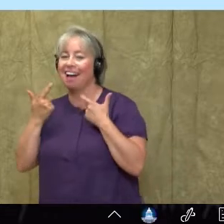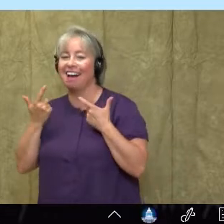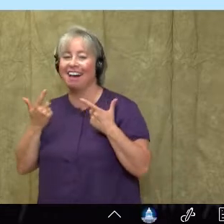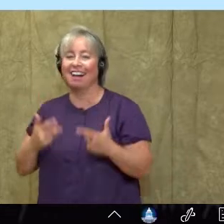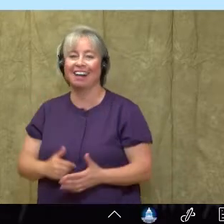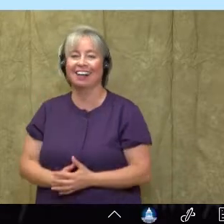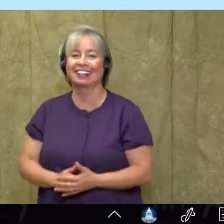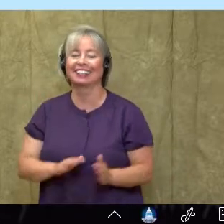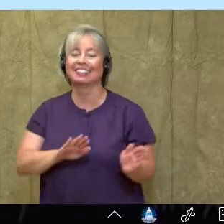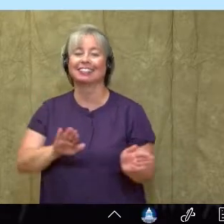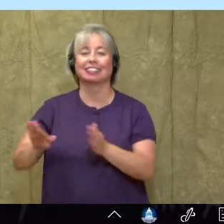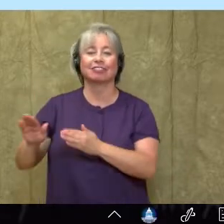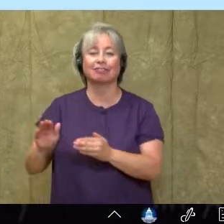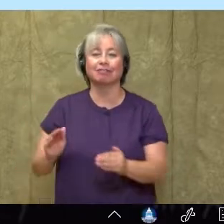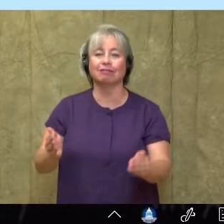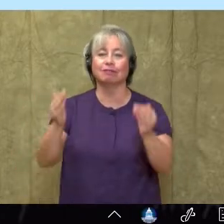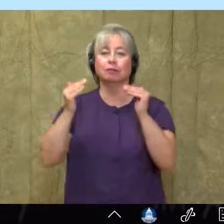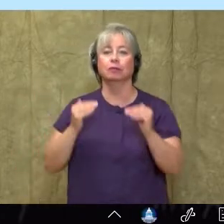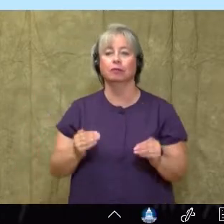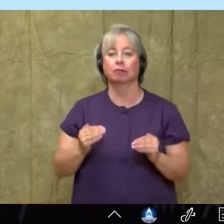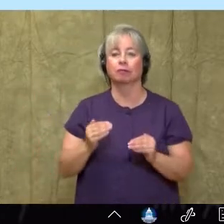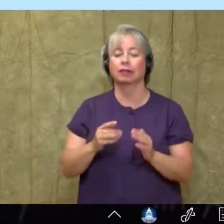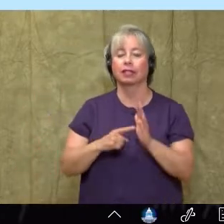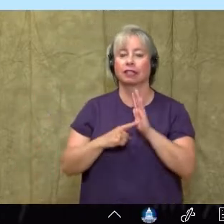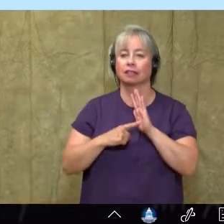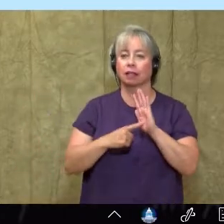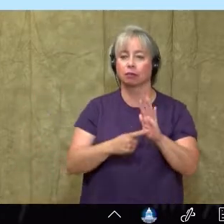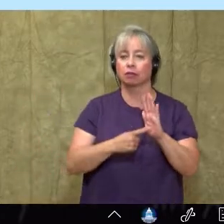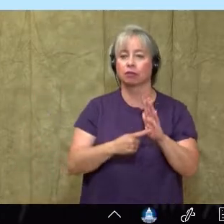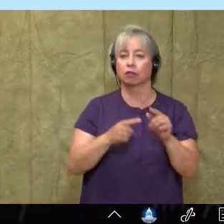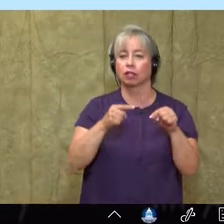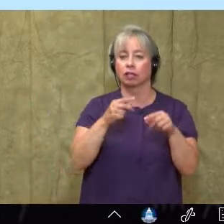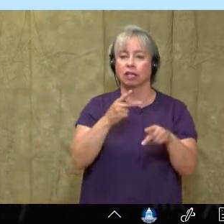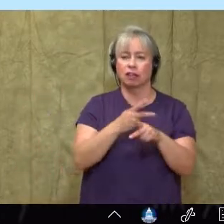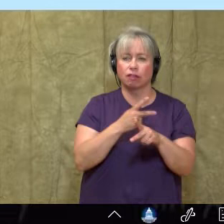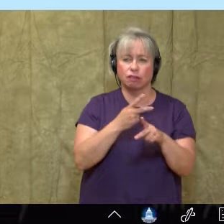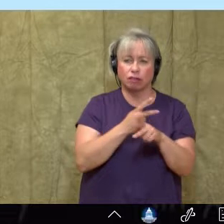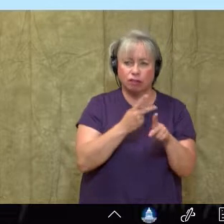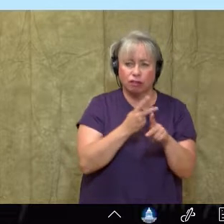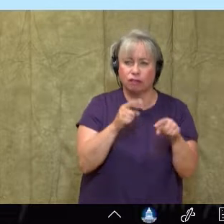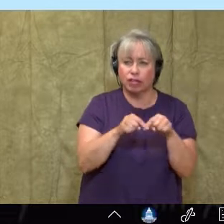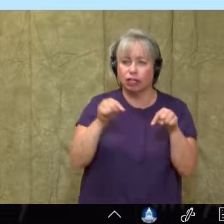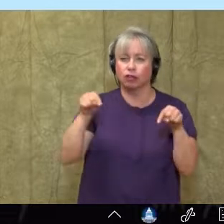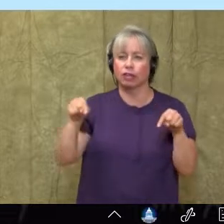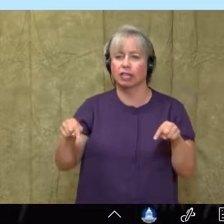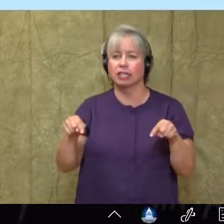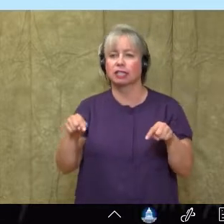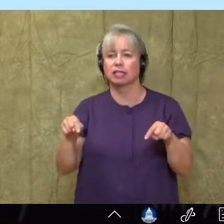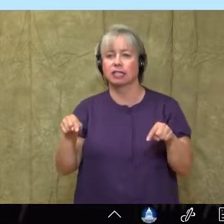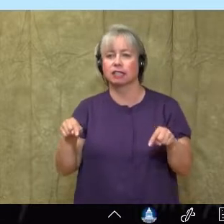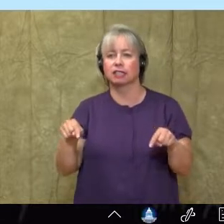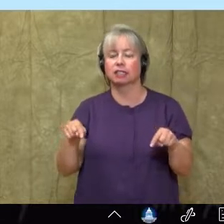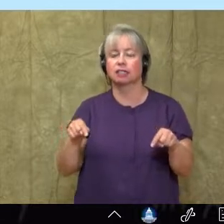distance between the 2 points and round to the nearest unit. So we have 2 points on a coordinate grid. What is this problem about? These are reference